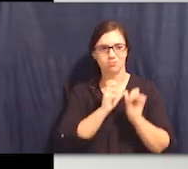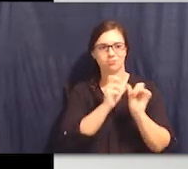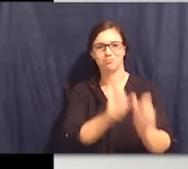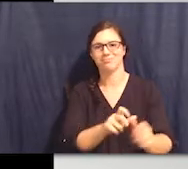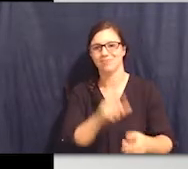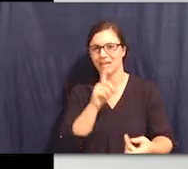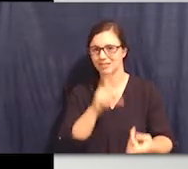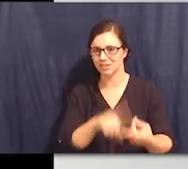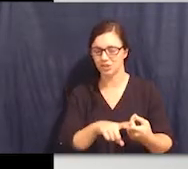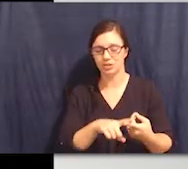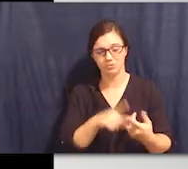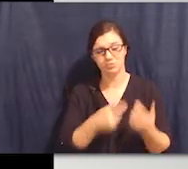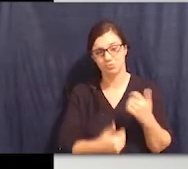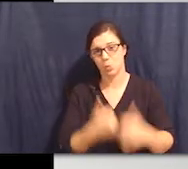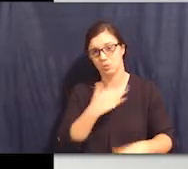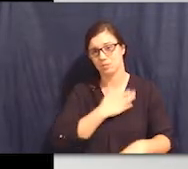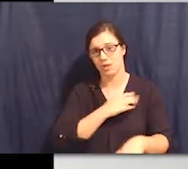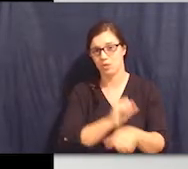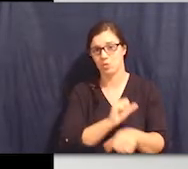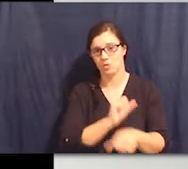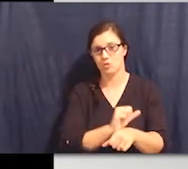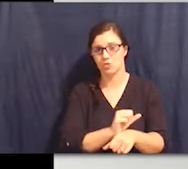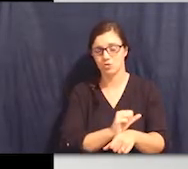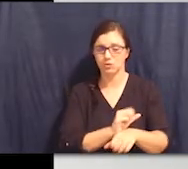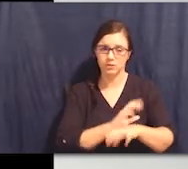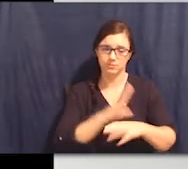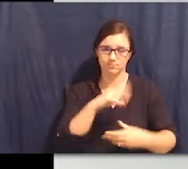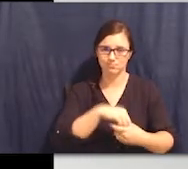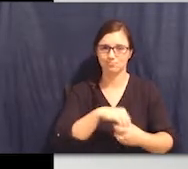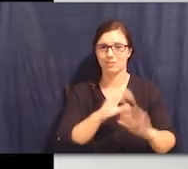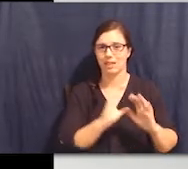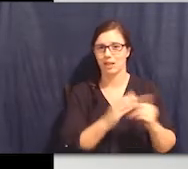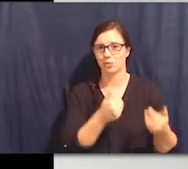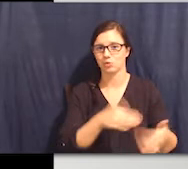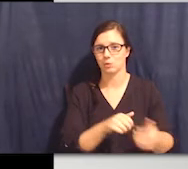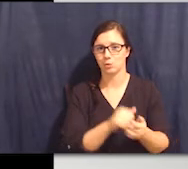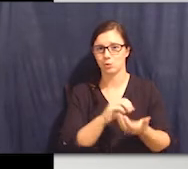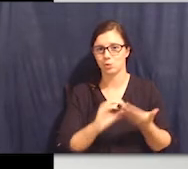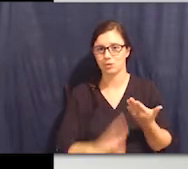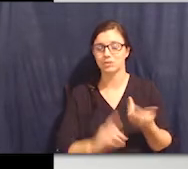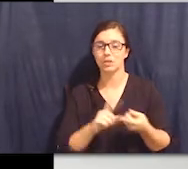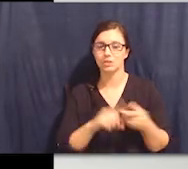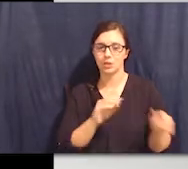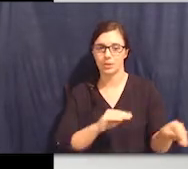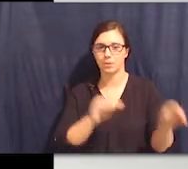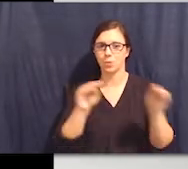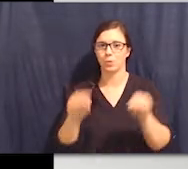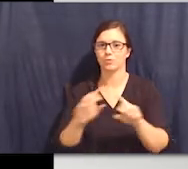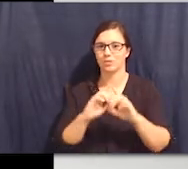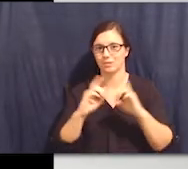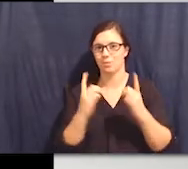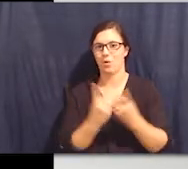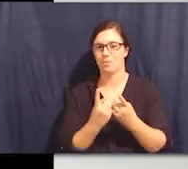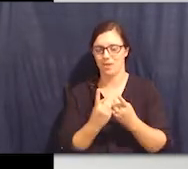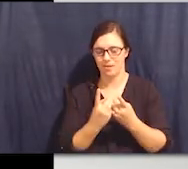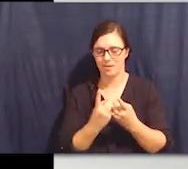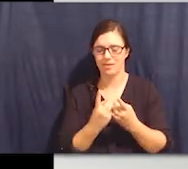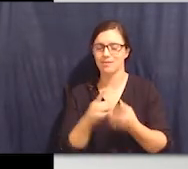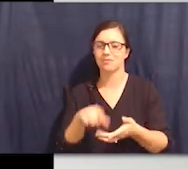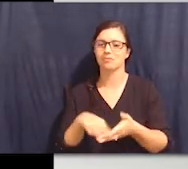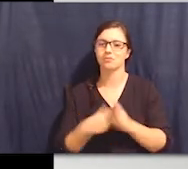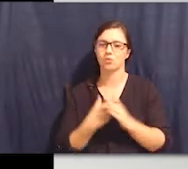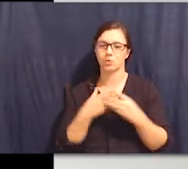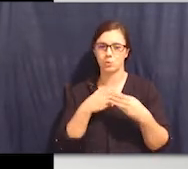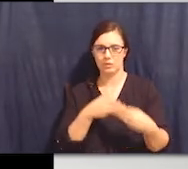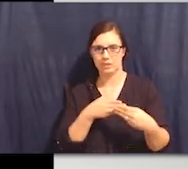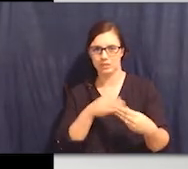until I spent the bulk of my work in the classroom with students until I moved to the department and started